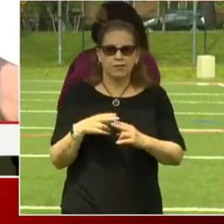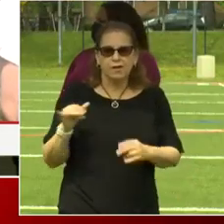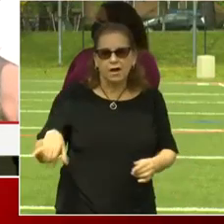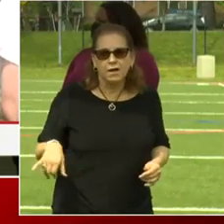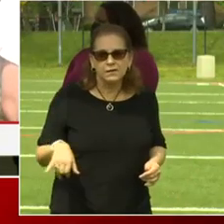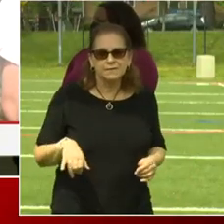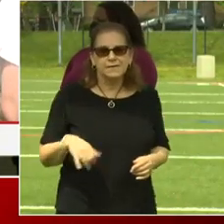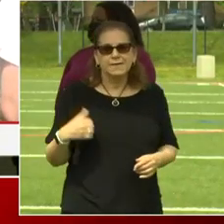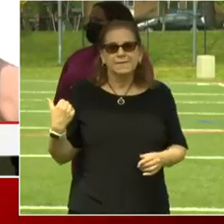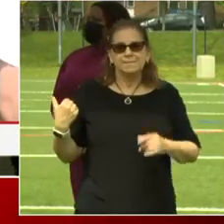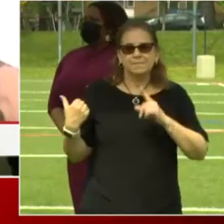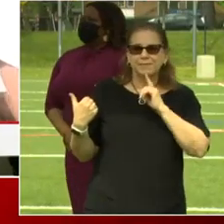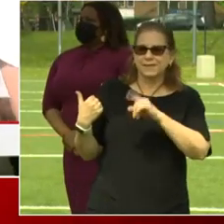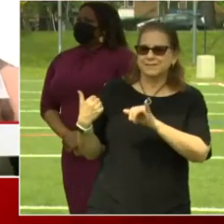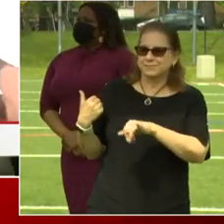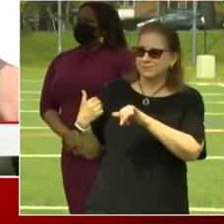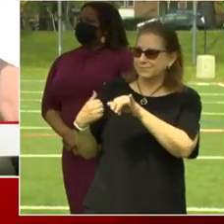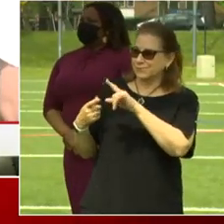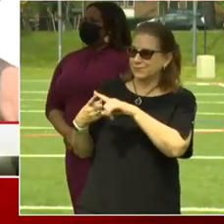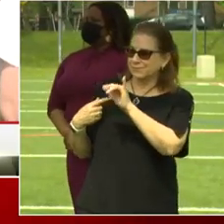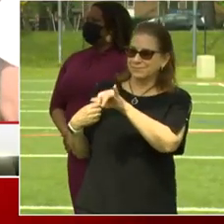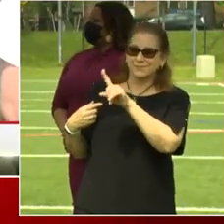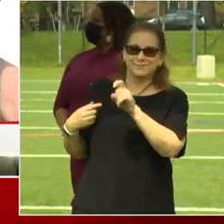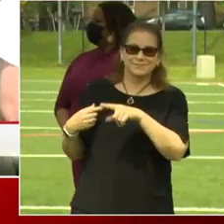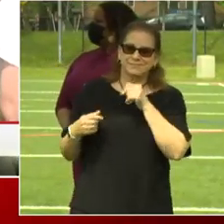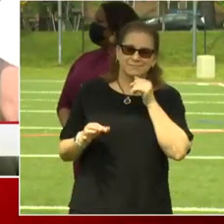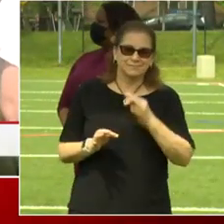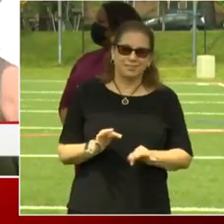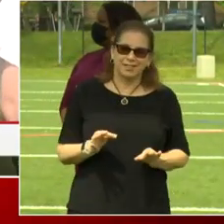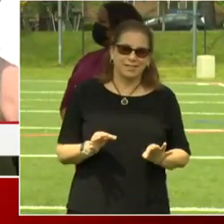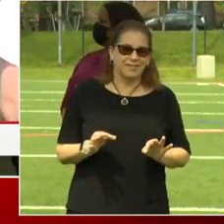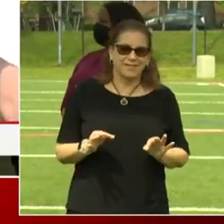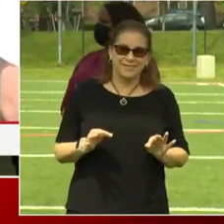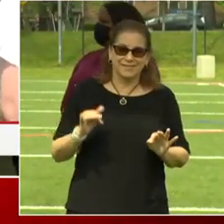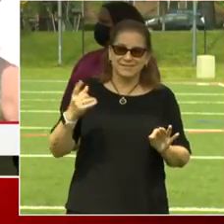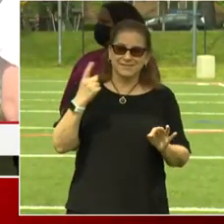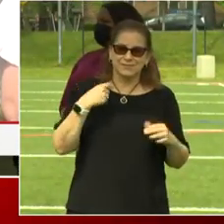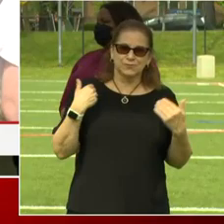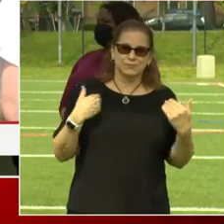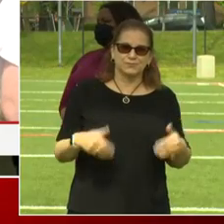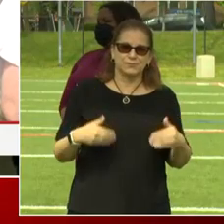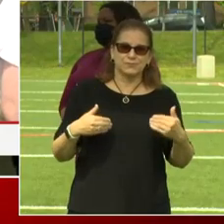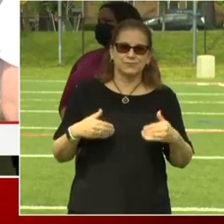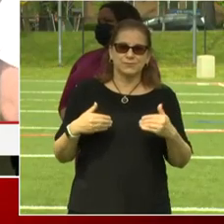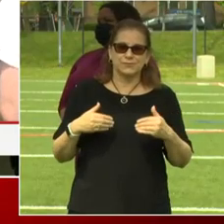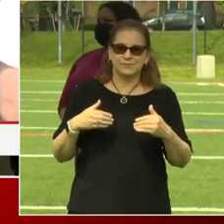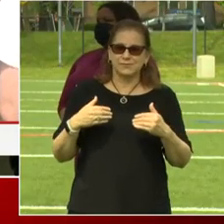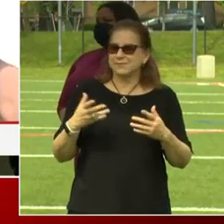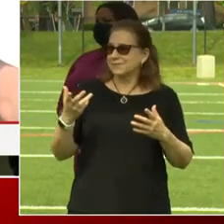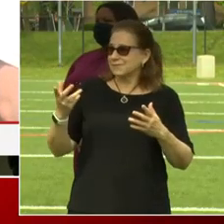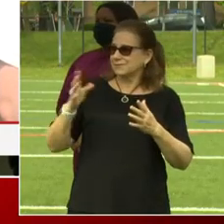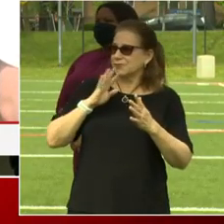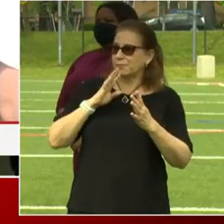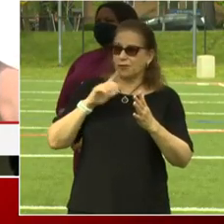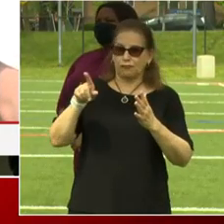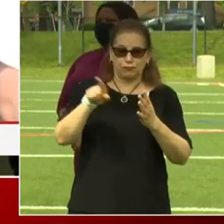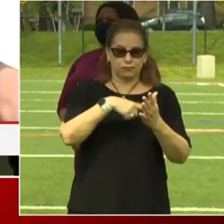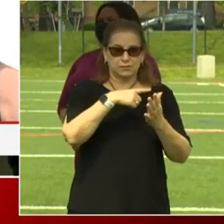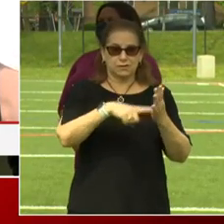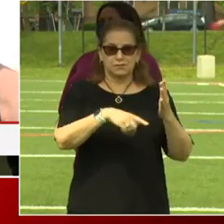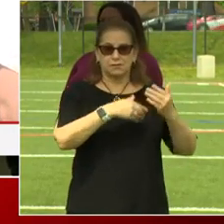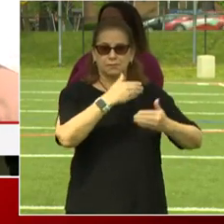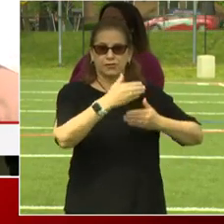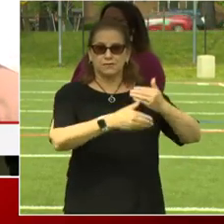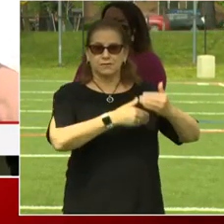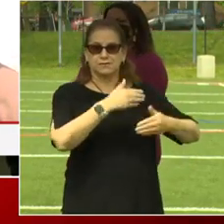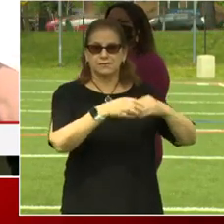not simple, just as the criticism of the process has not been simple. I would say that in terms of somebody being